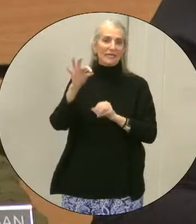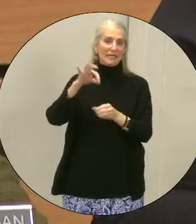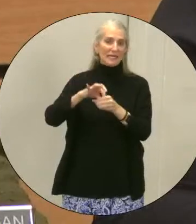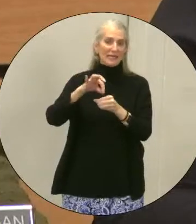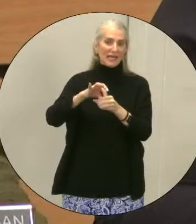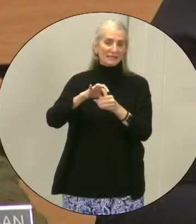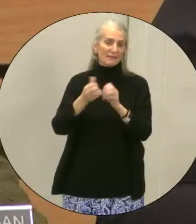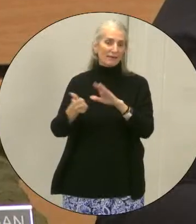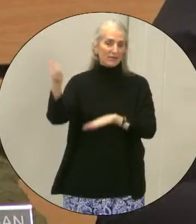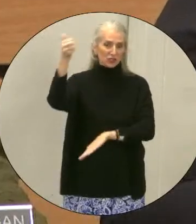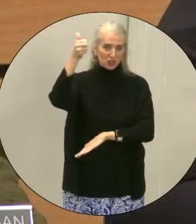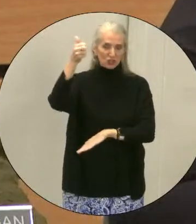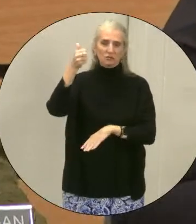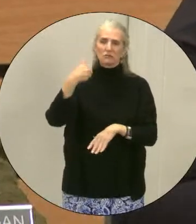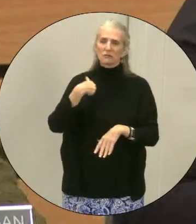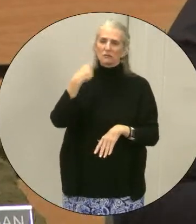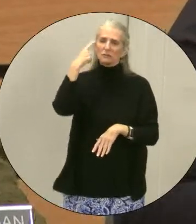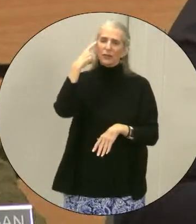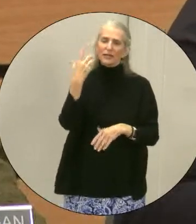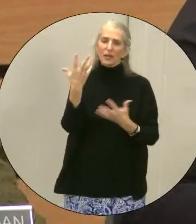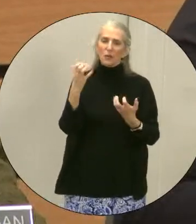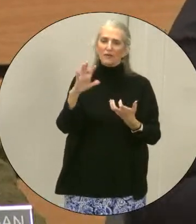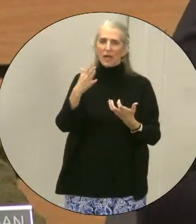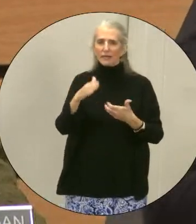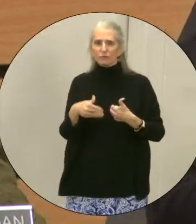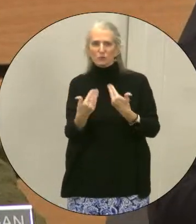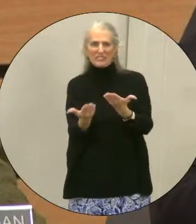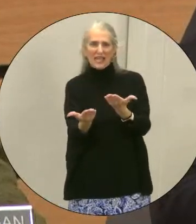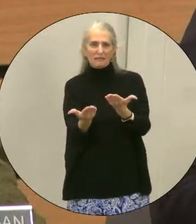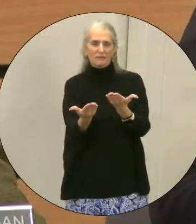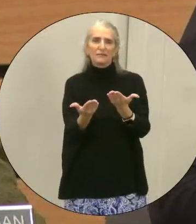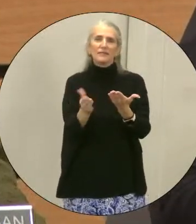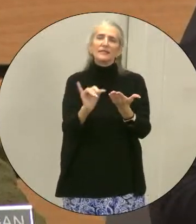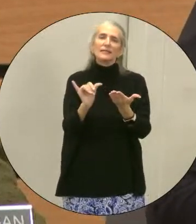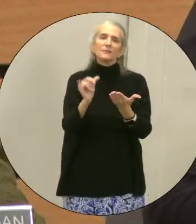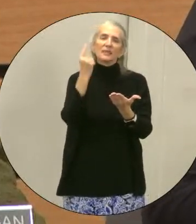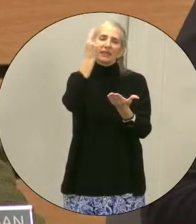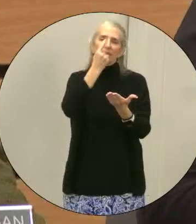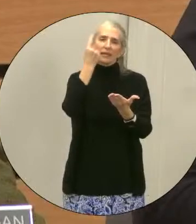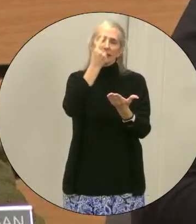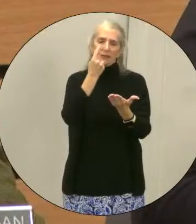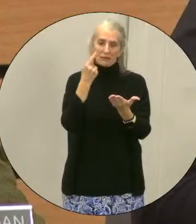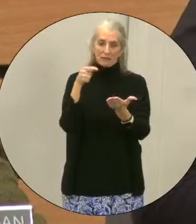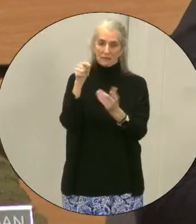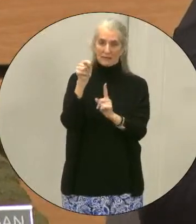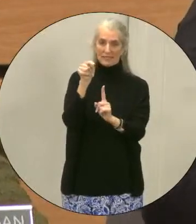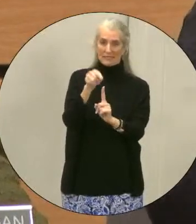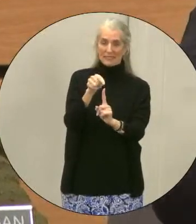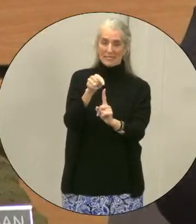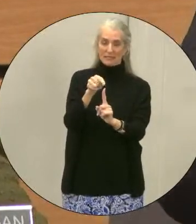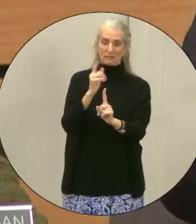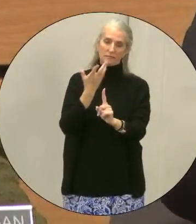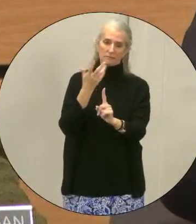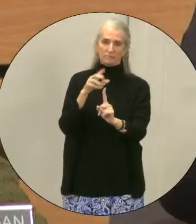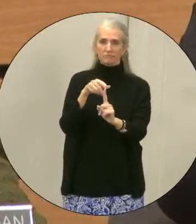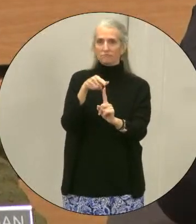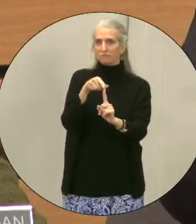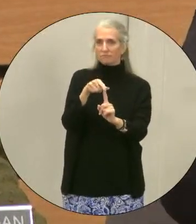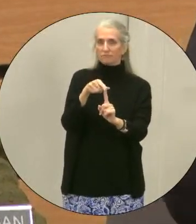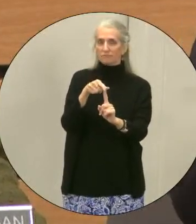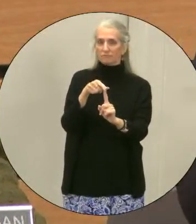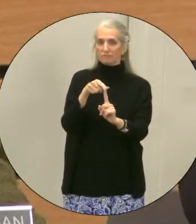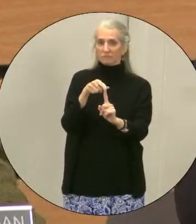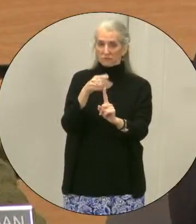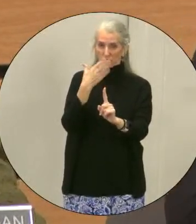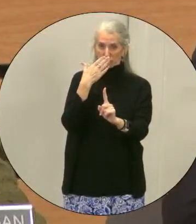I think the questions that I want to kind of present is like thinking about, is this the candidate that is a good fit